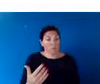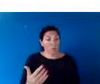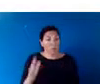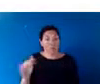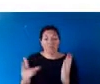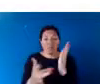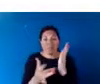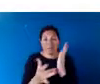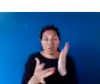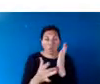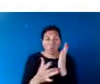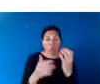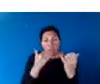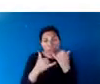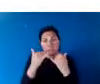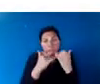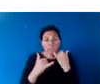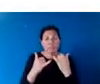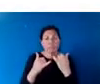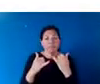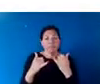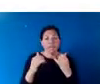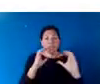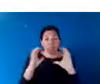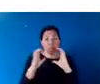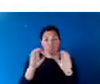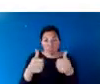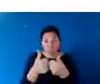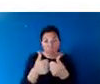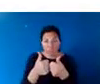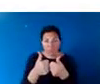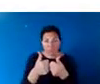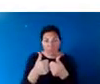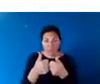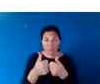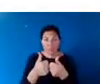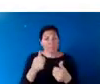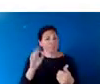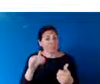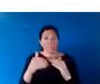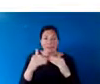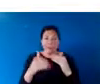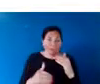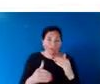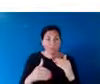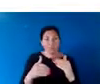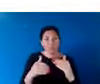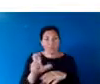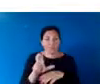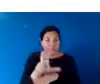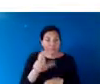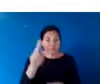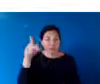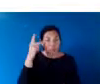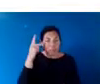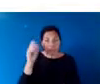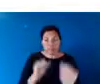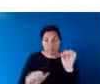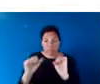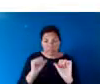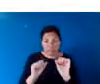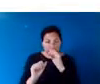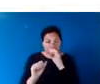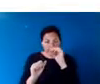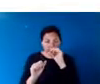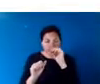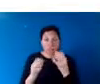technical shortfalls, underlying inequities and communication challenges. And that was driven by our underinvestment in systems and health and the politics and science. So